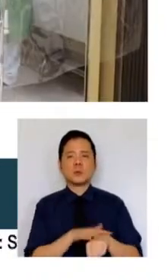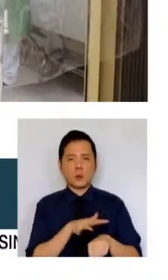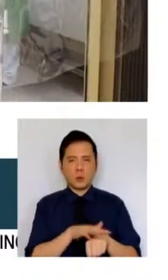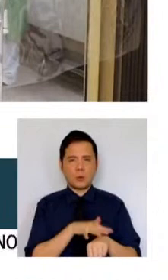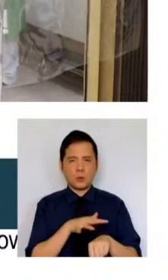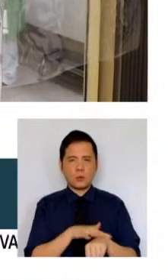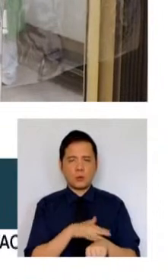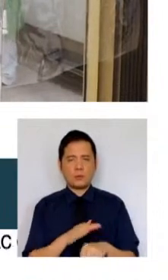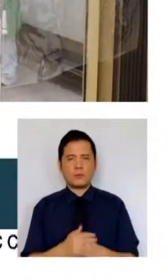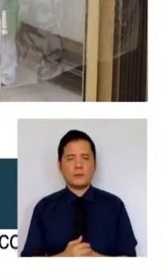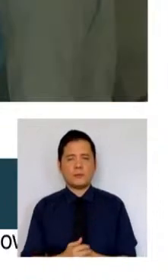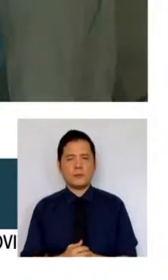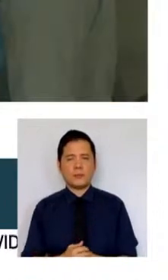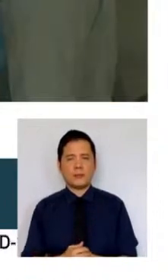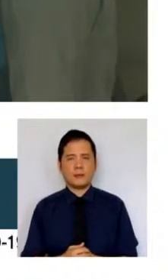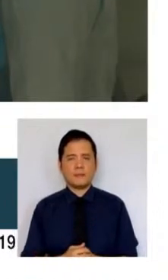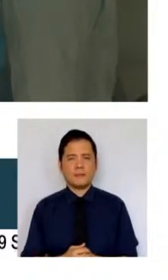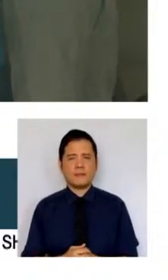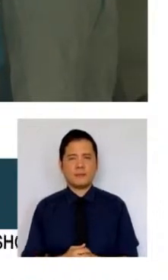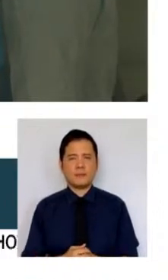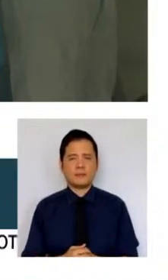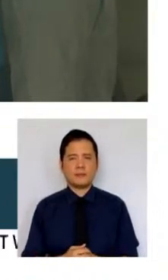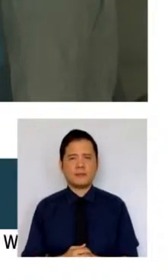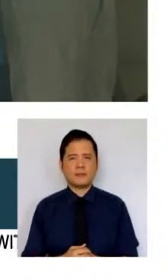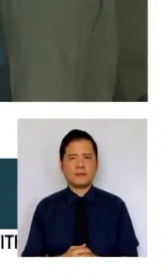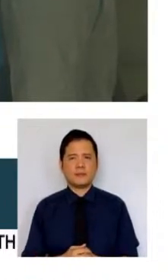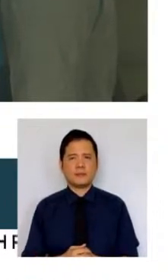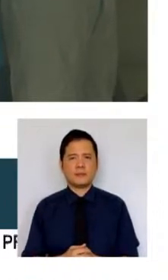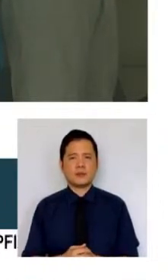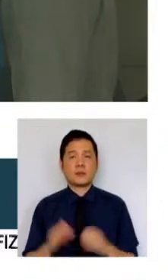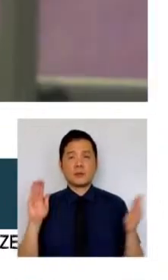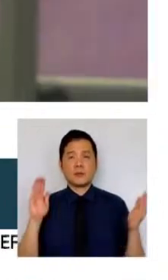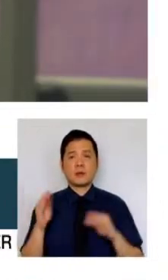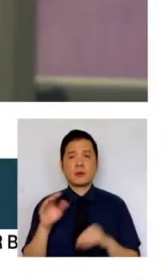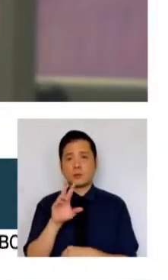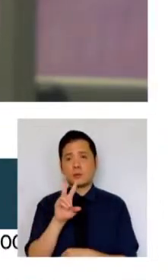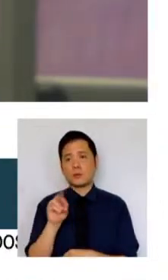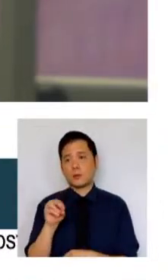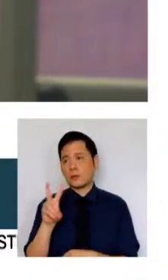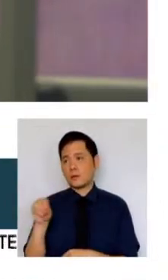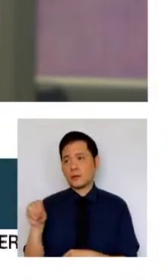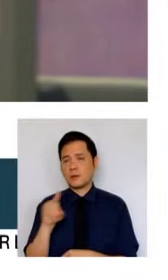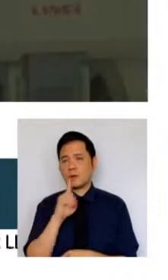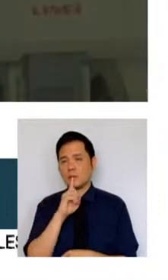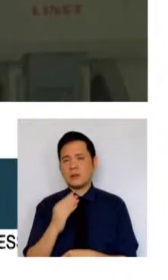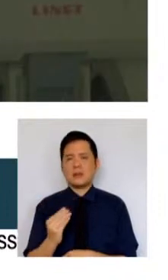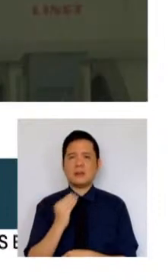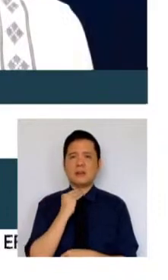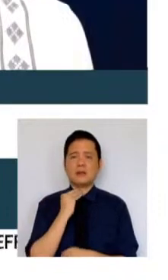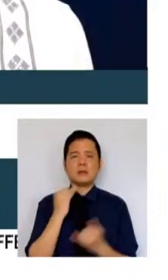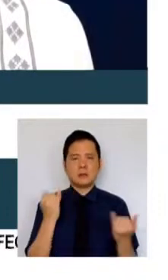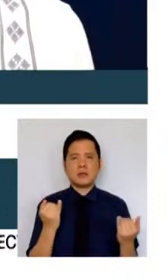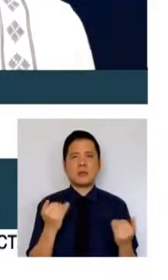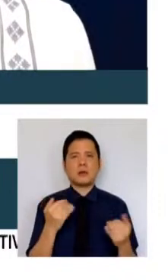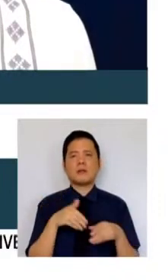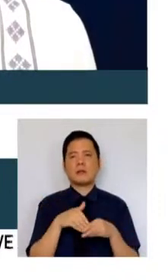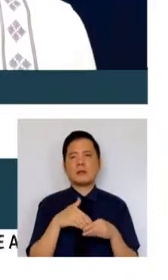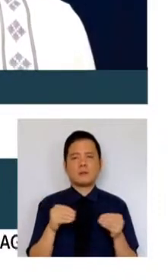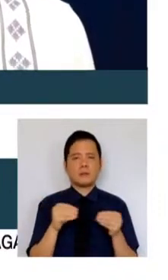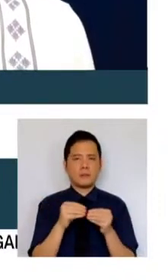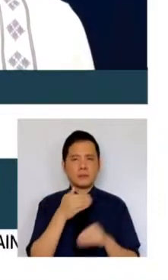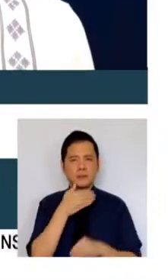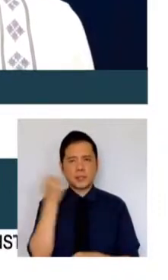but it should not be as paralyzing as what we had in 2020. All right. A while ago, you mentioned that hopefully we